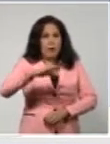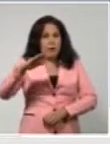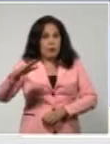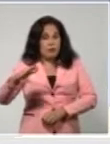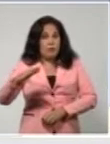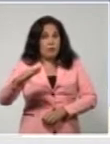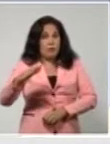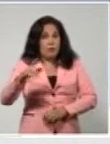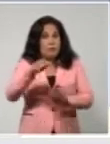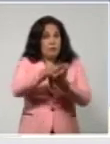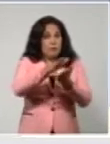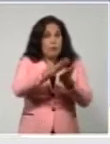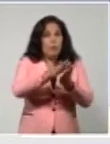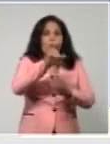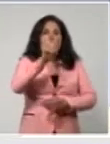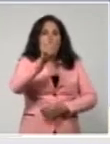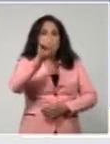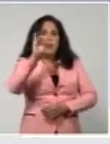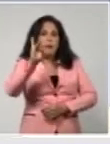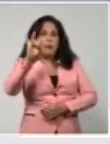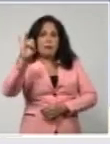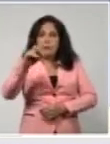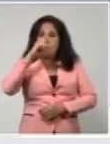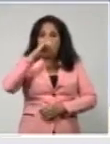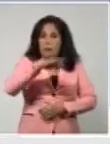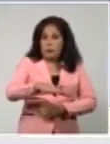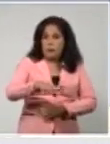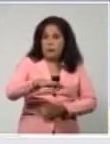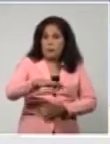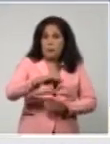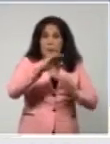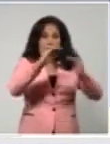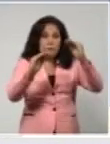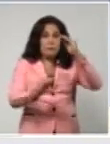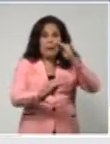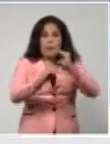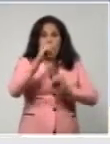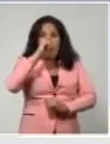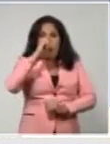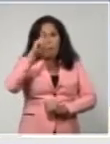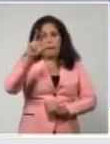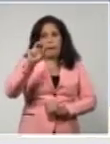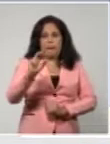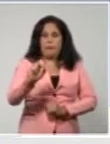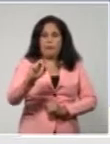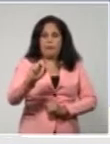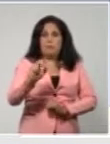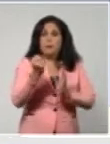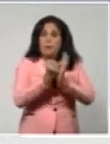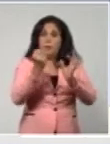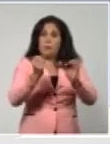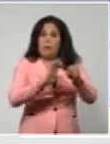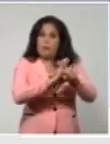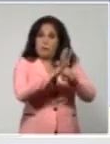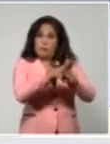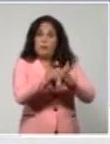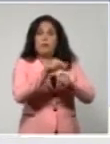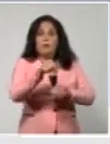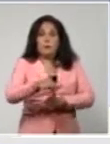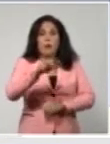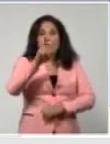3 days, for a total of 277 cases under the age of 20.